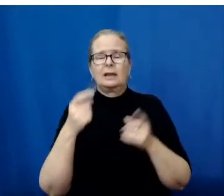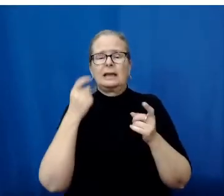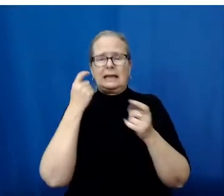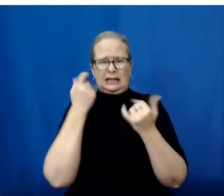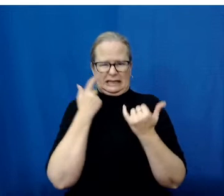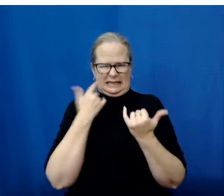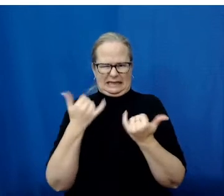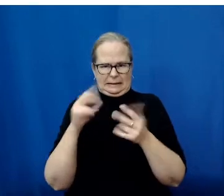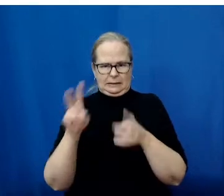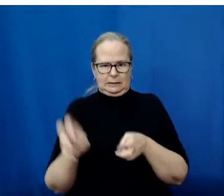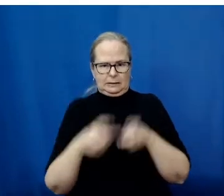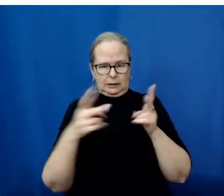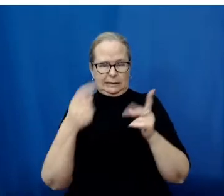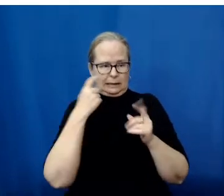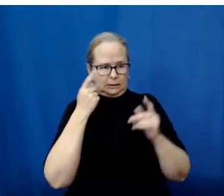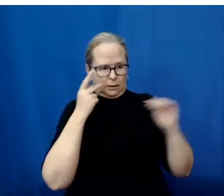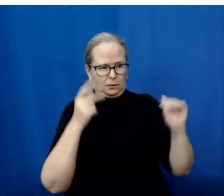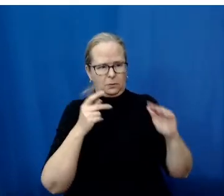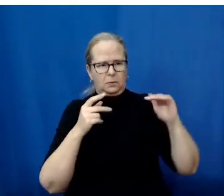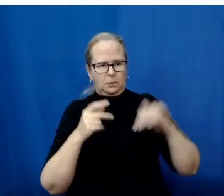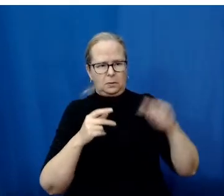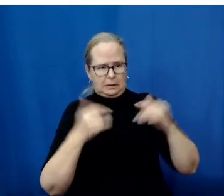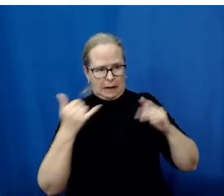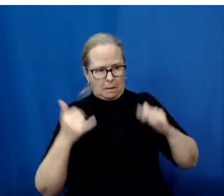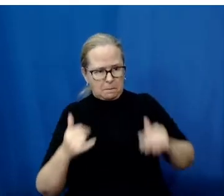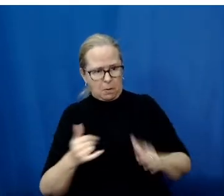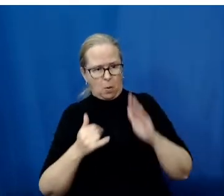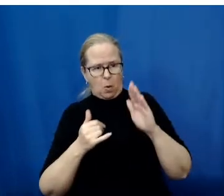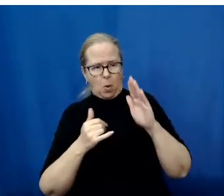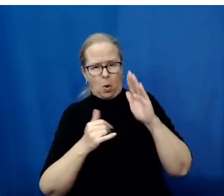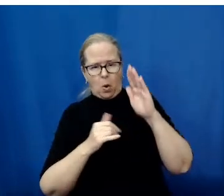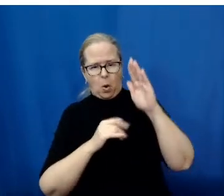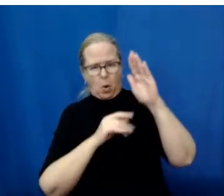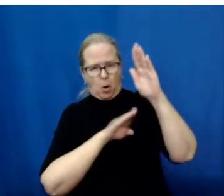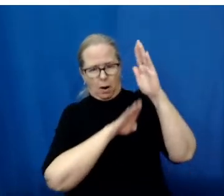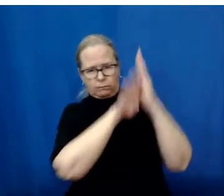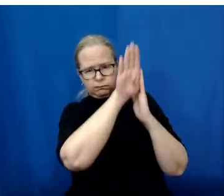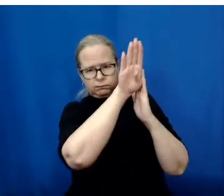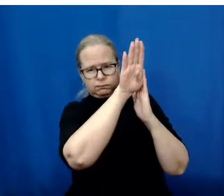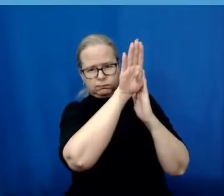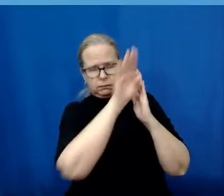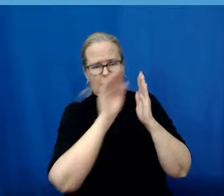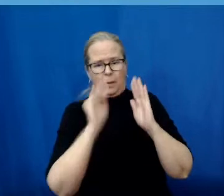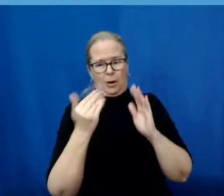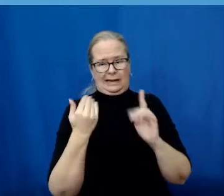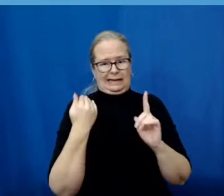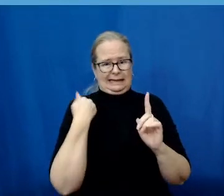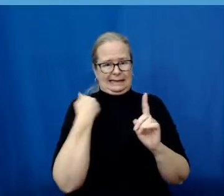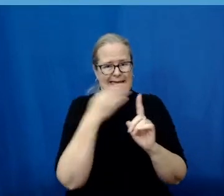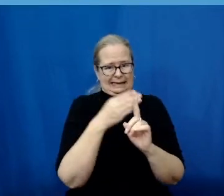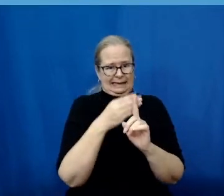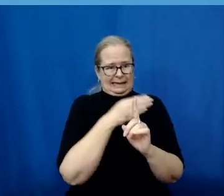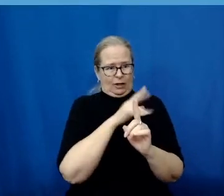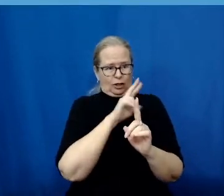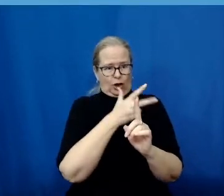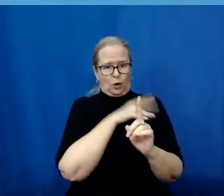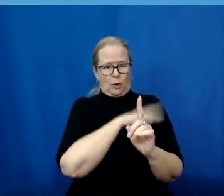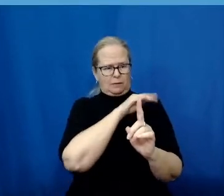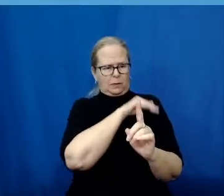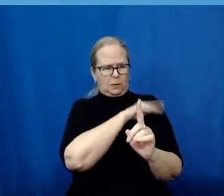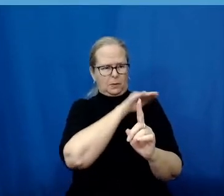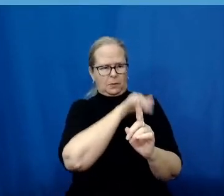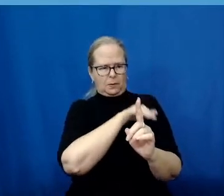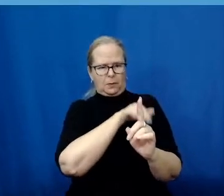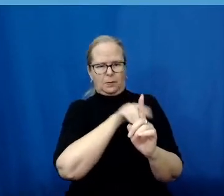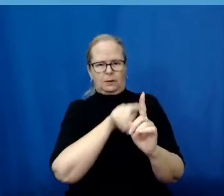is compared to the last third wave, which I seem to, or the Delta wave, which I seem to remember we thought was